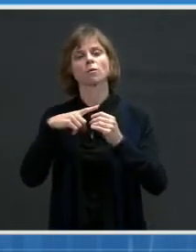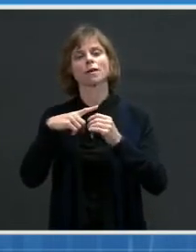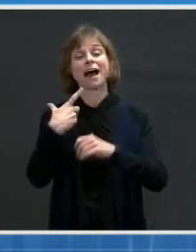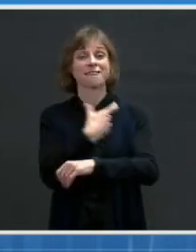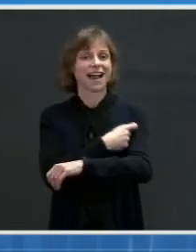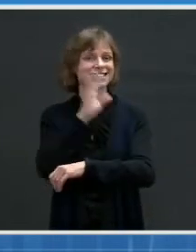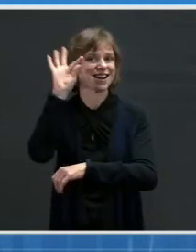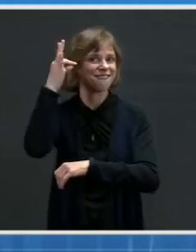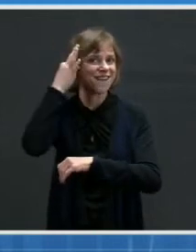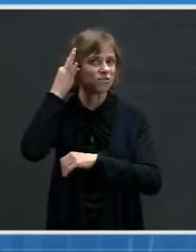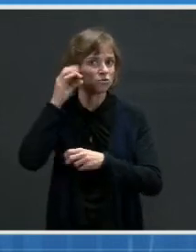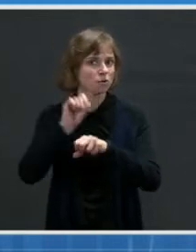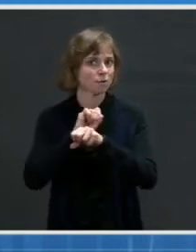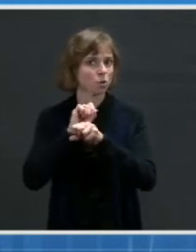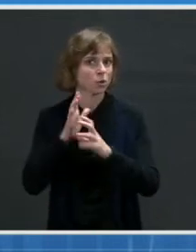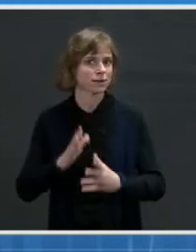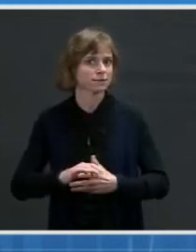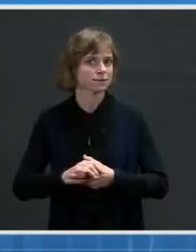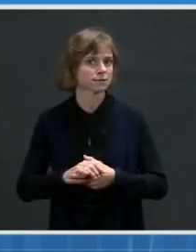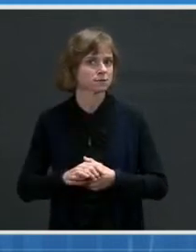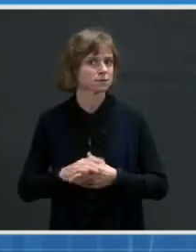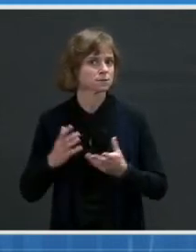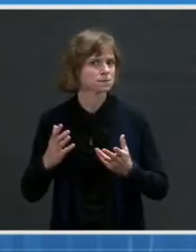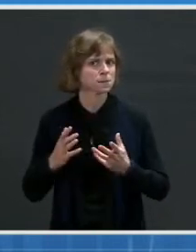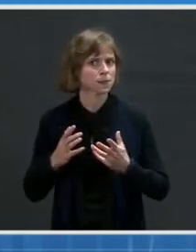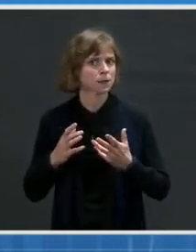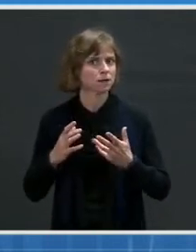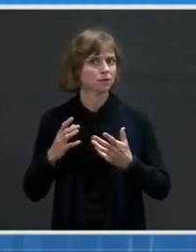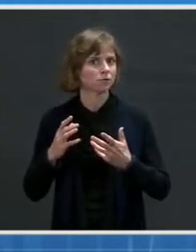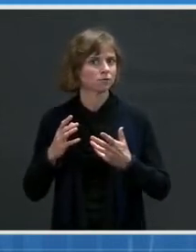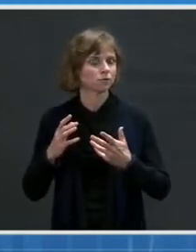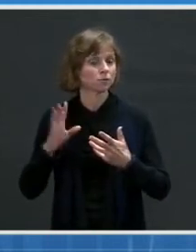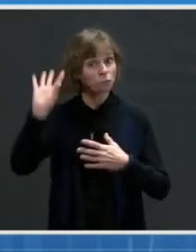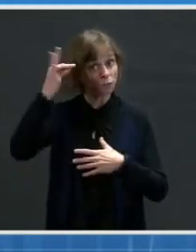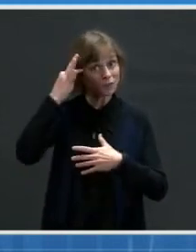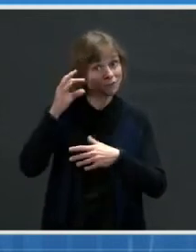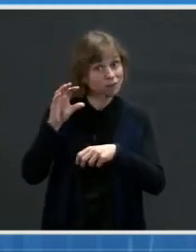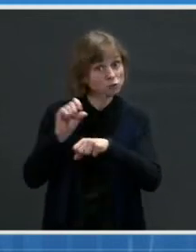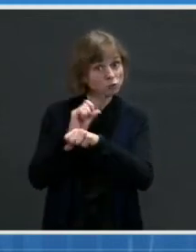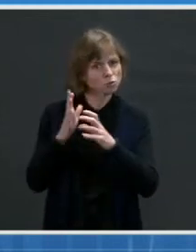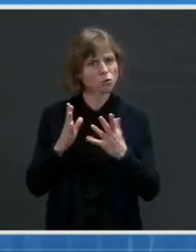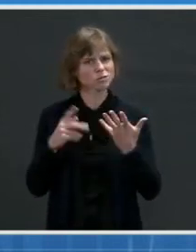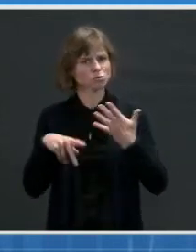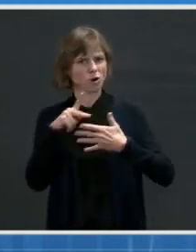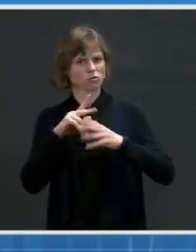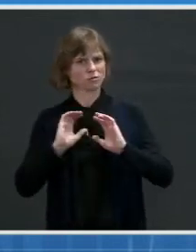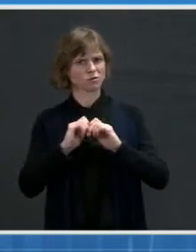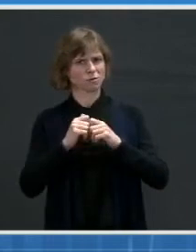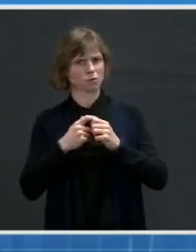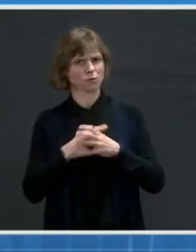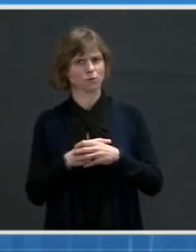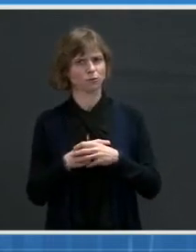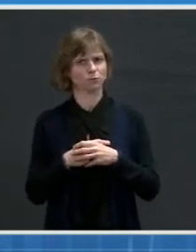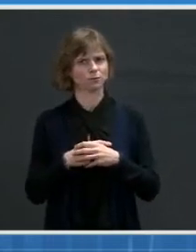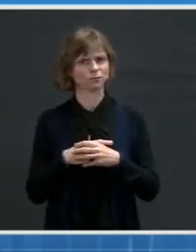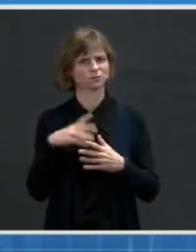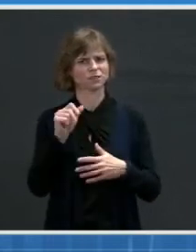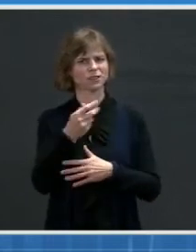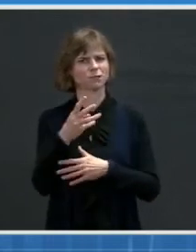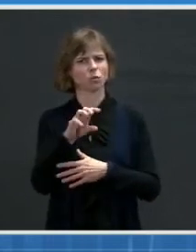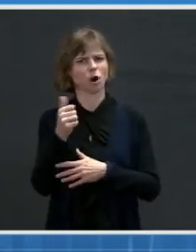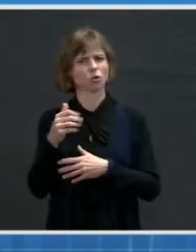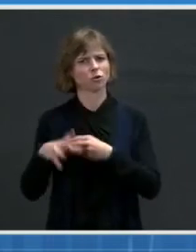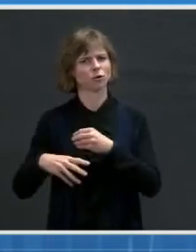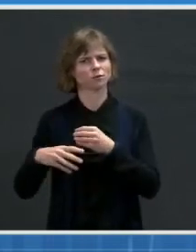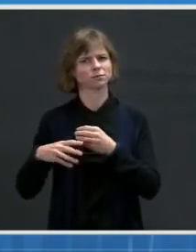employees? How are they prioritized? And a few other add-on questions. Do